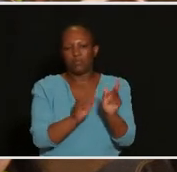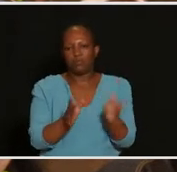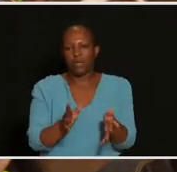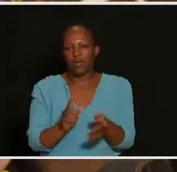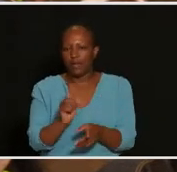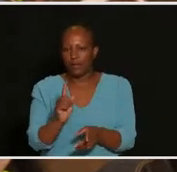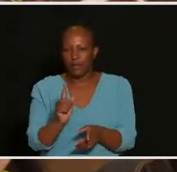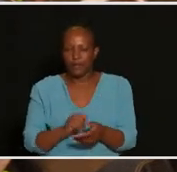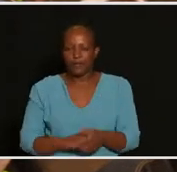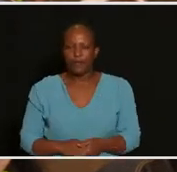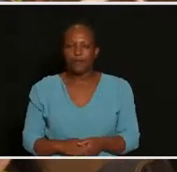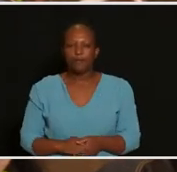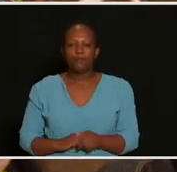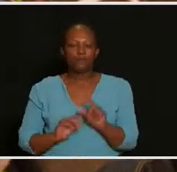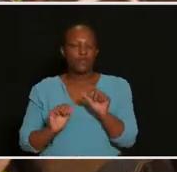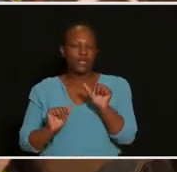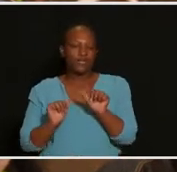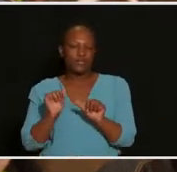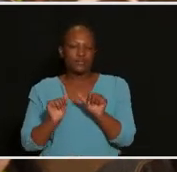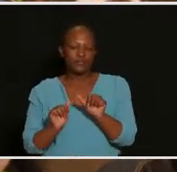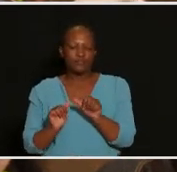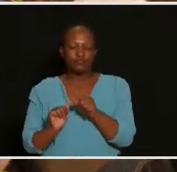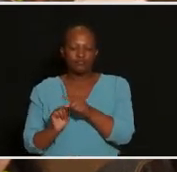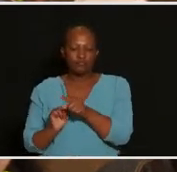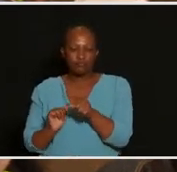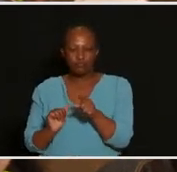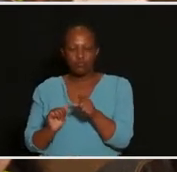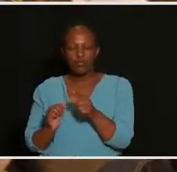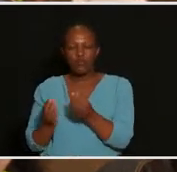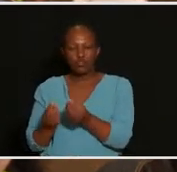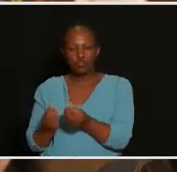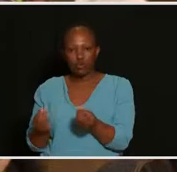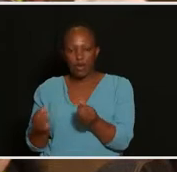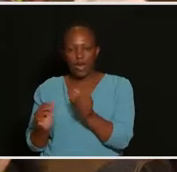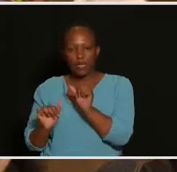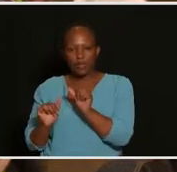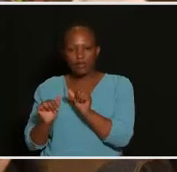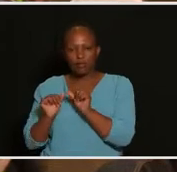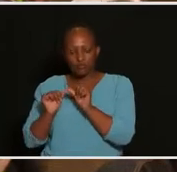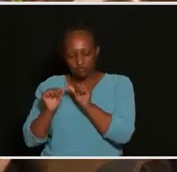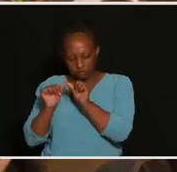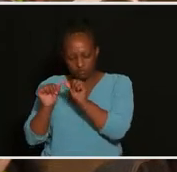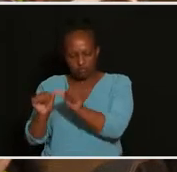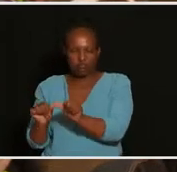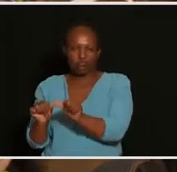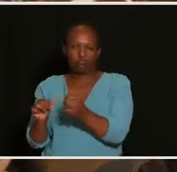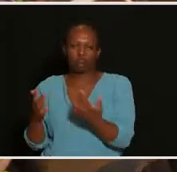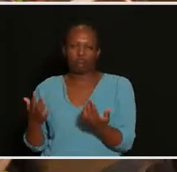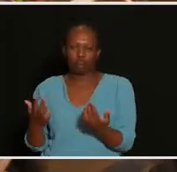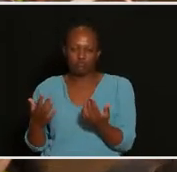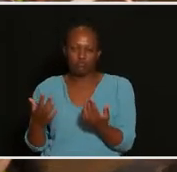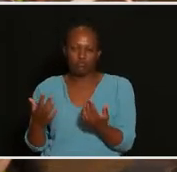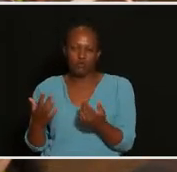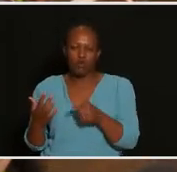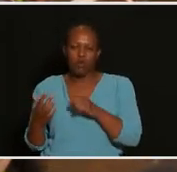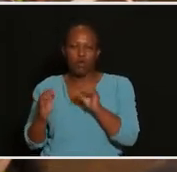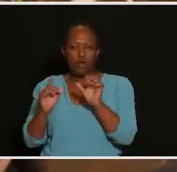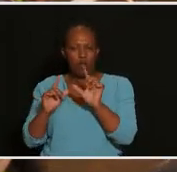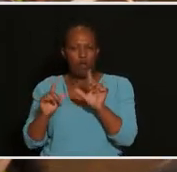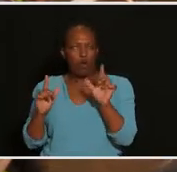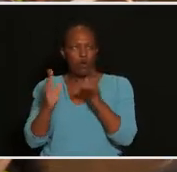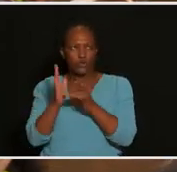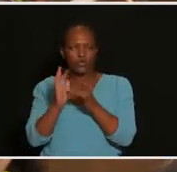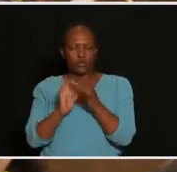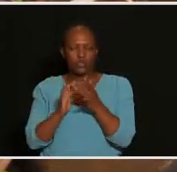the assessment of homeschool children are also continuous and individualized according to the model that the Lord Jesus